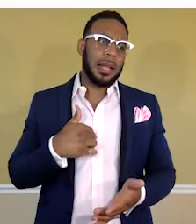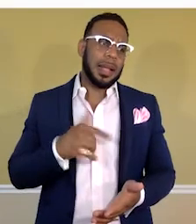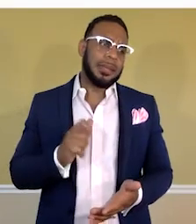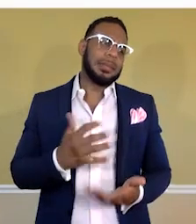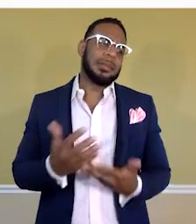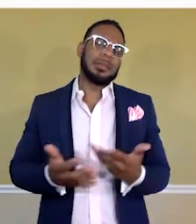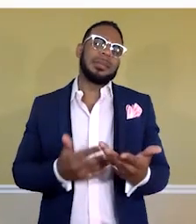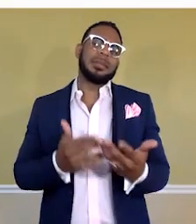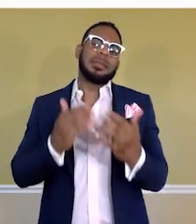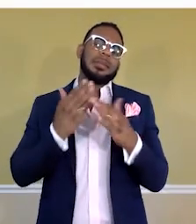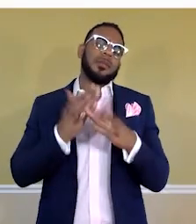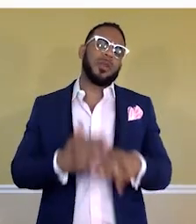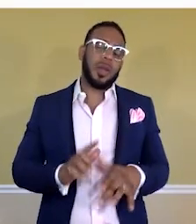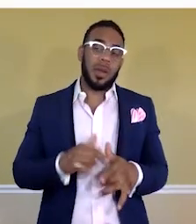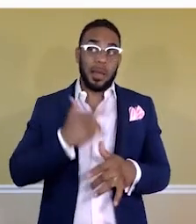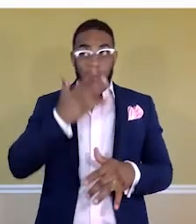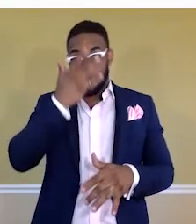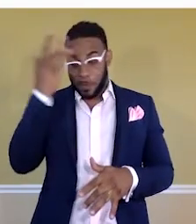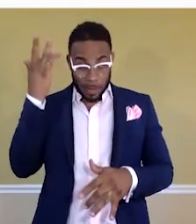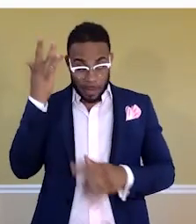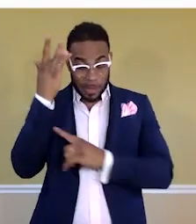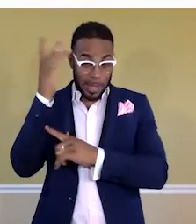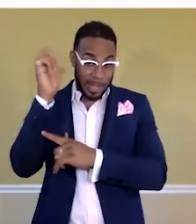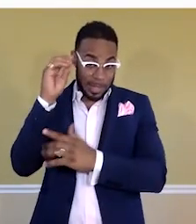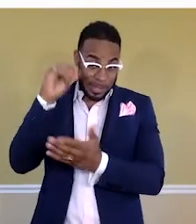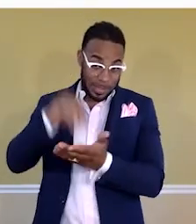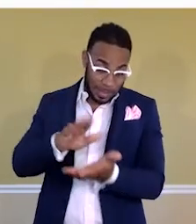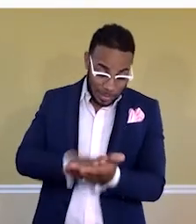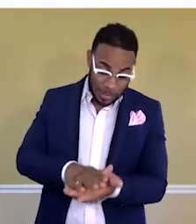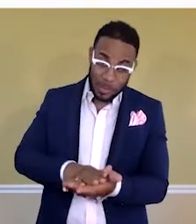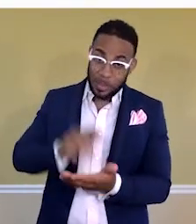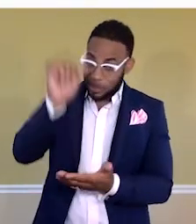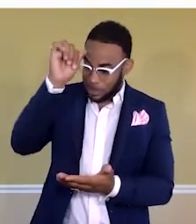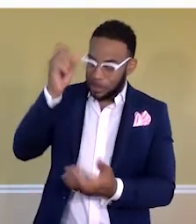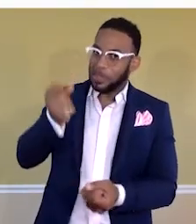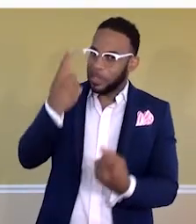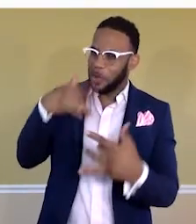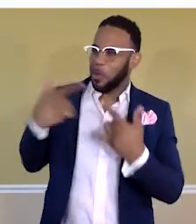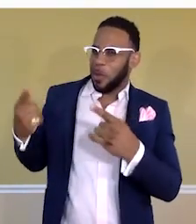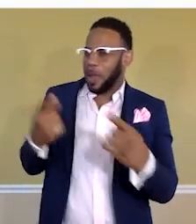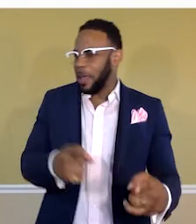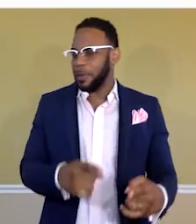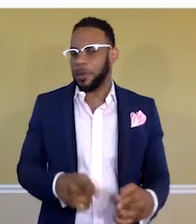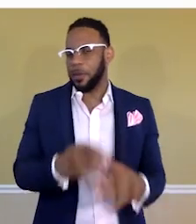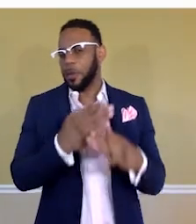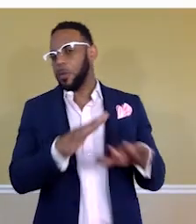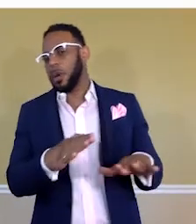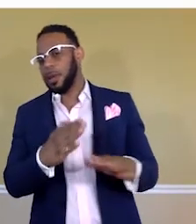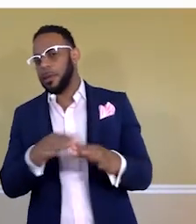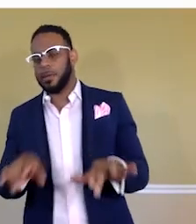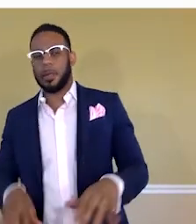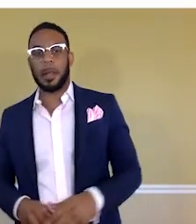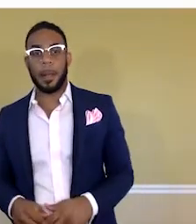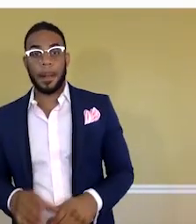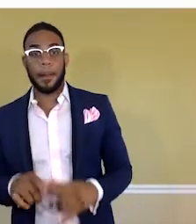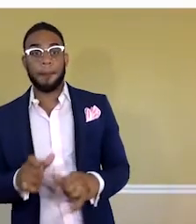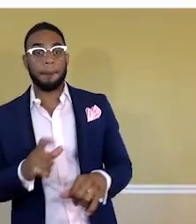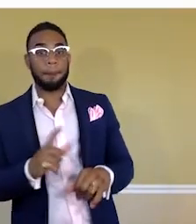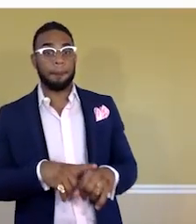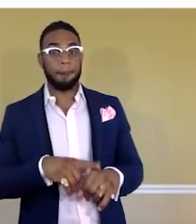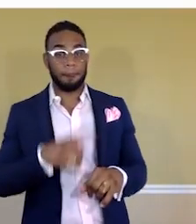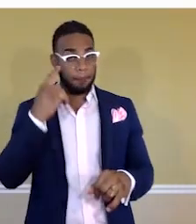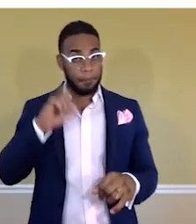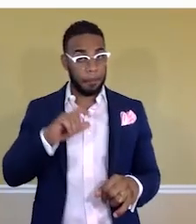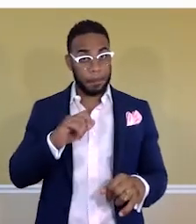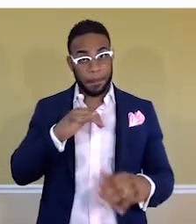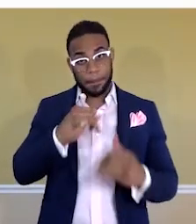kind of like write this down or I'm going to forget it. And I need to just really understand what's happening here and break down the pieces. When the time came for our